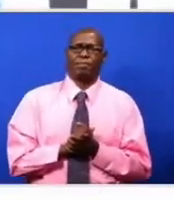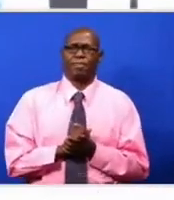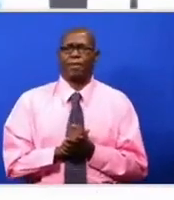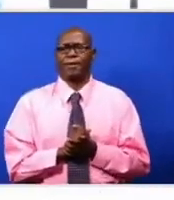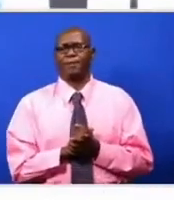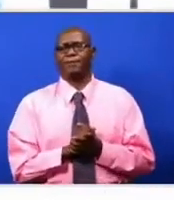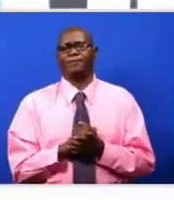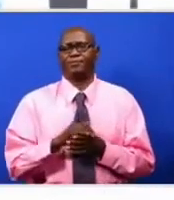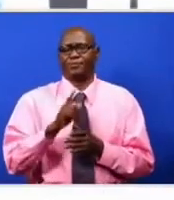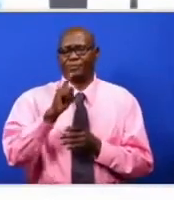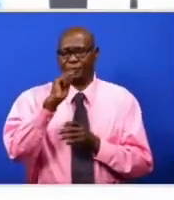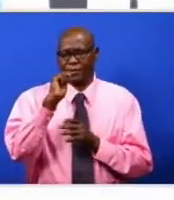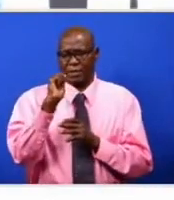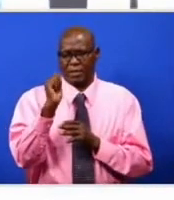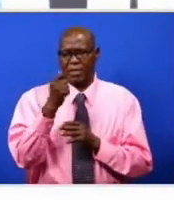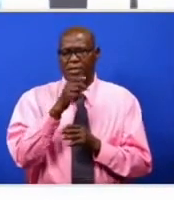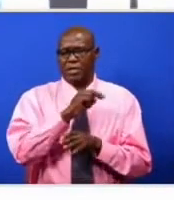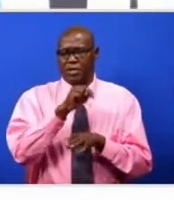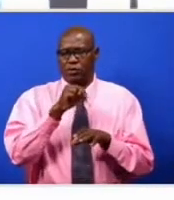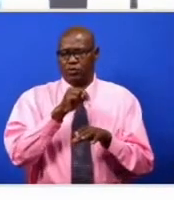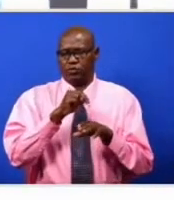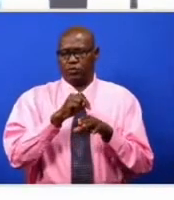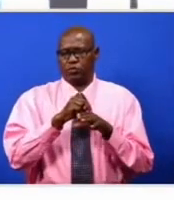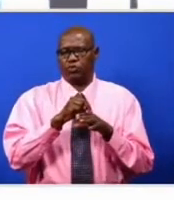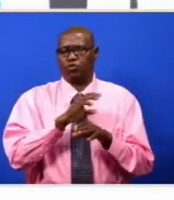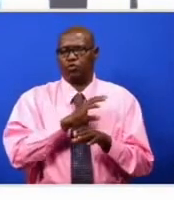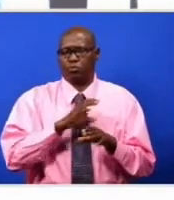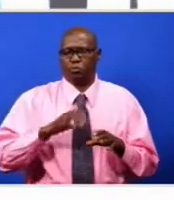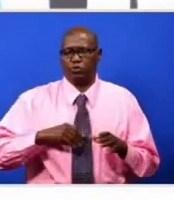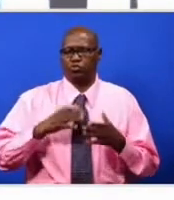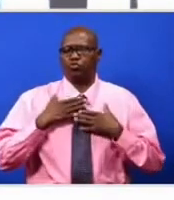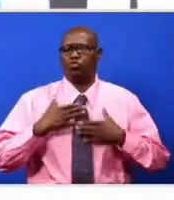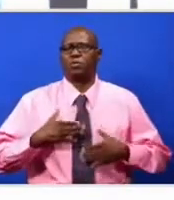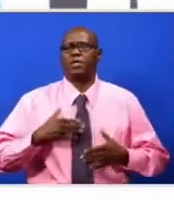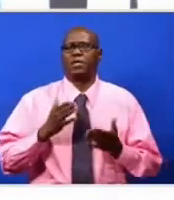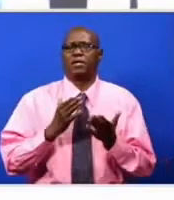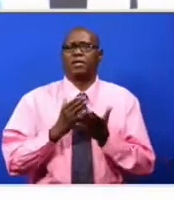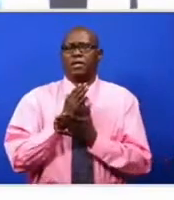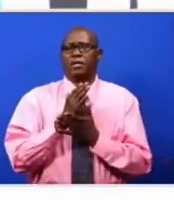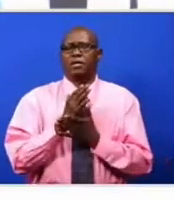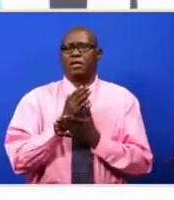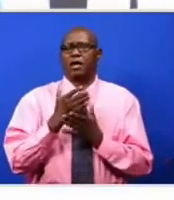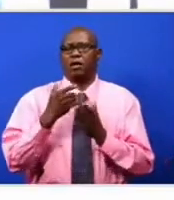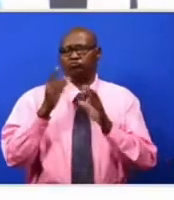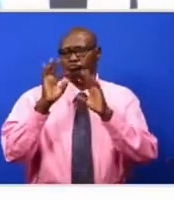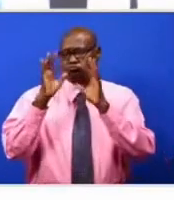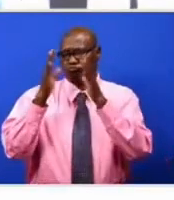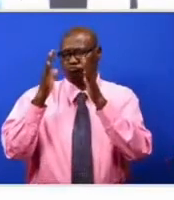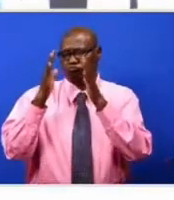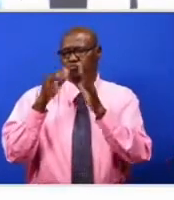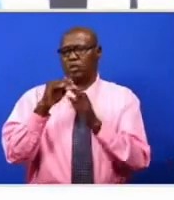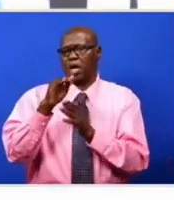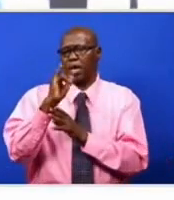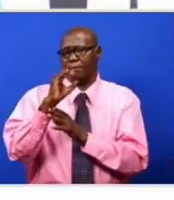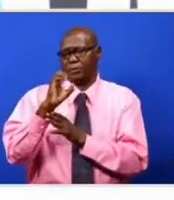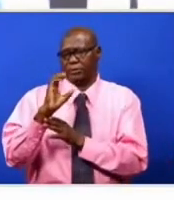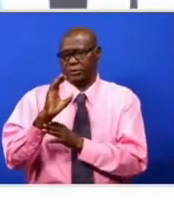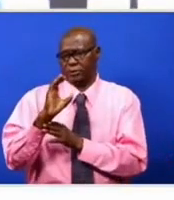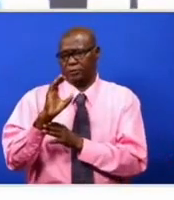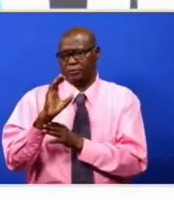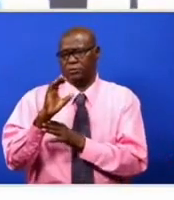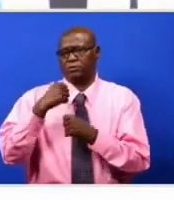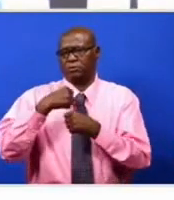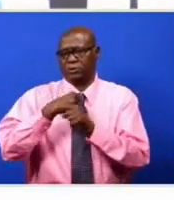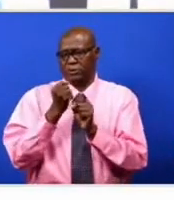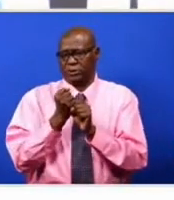Moving on, the Kenya National Commission on Human Rights, KNCHR, has applauded the Independent Electoral and Boundaries Commission, IEBC, for creating